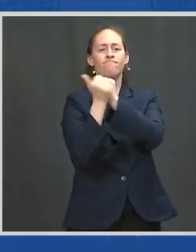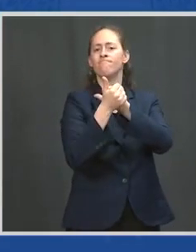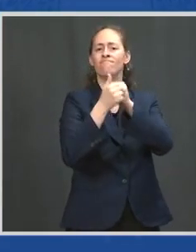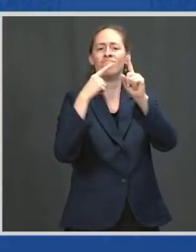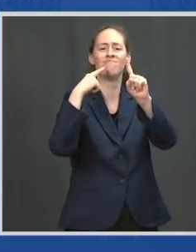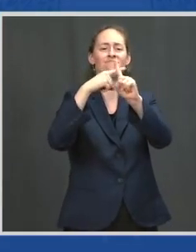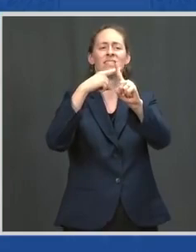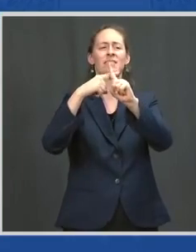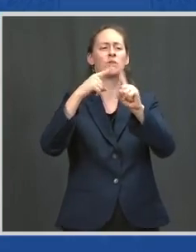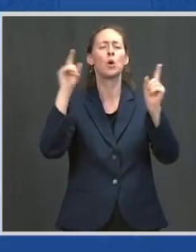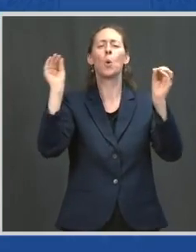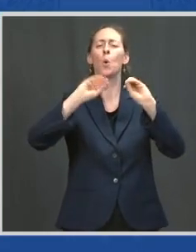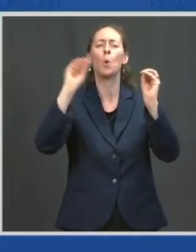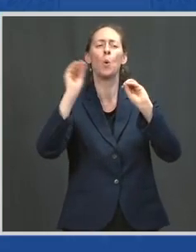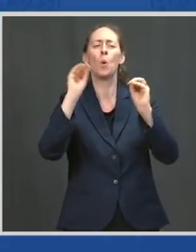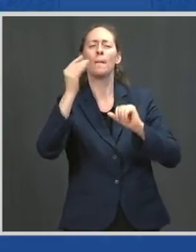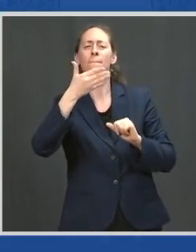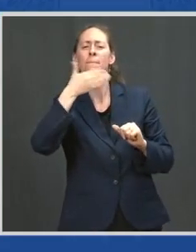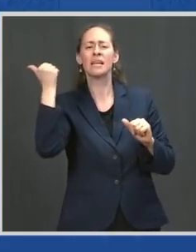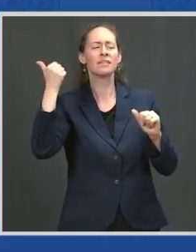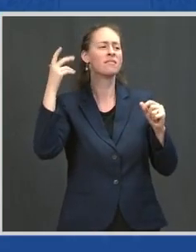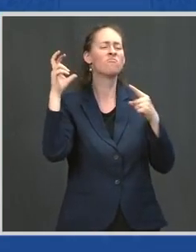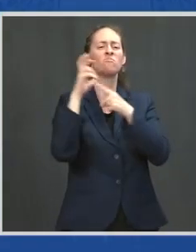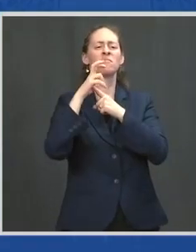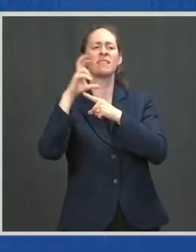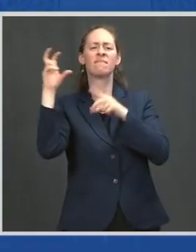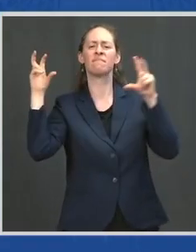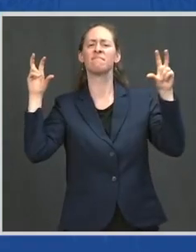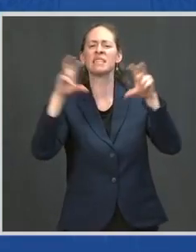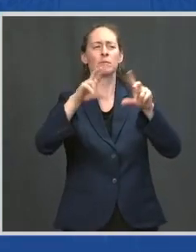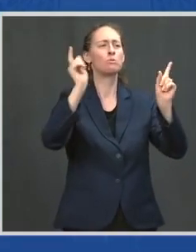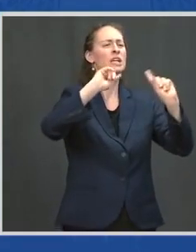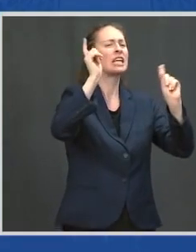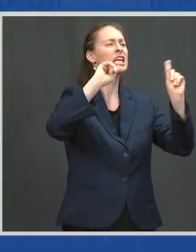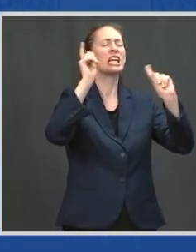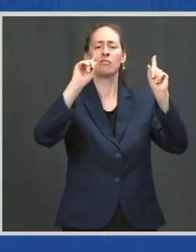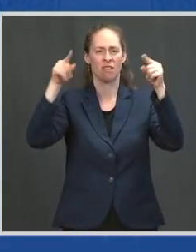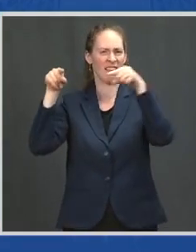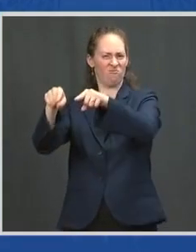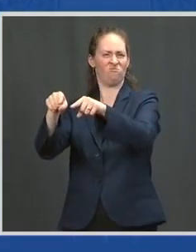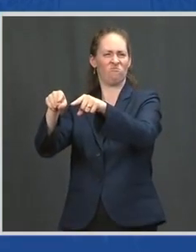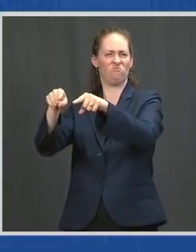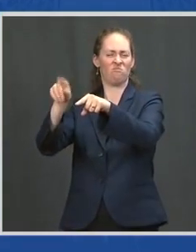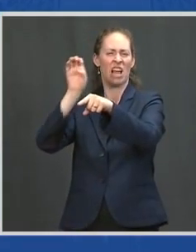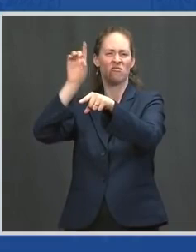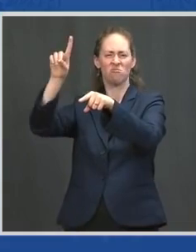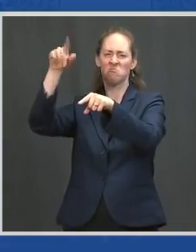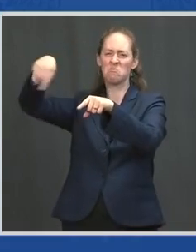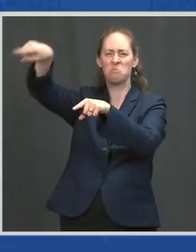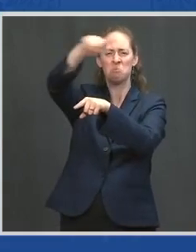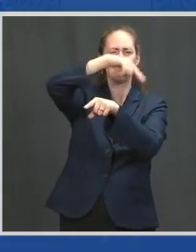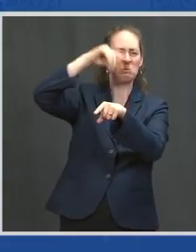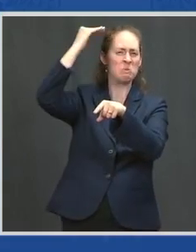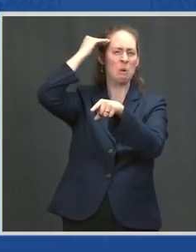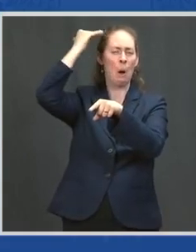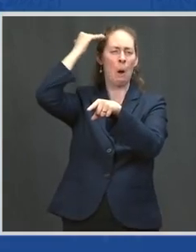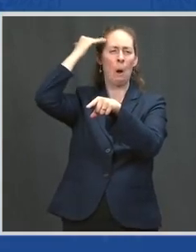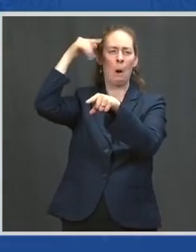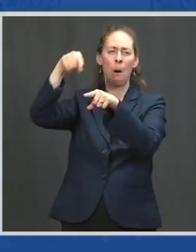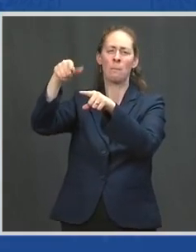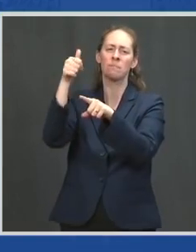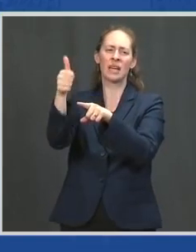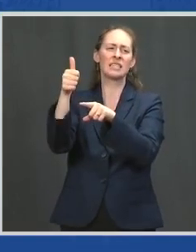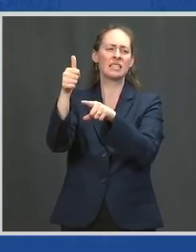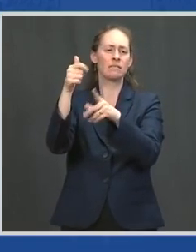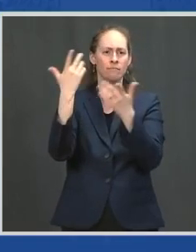greater investment than we can make than in education, as we all know. And we must provide support and